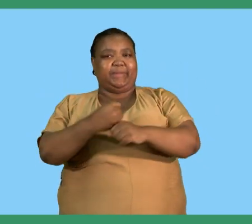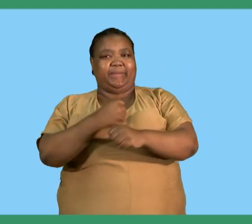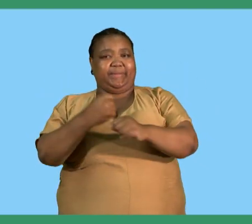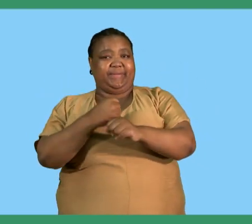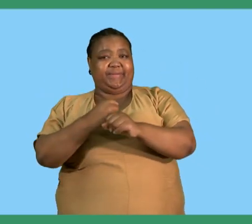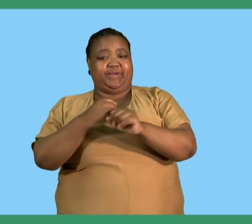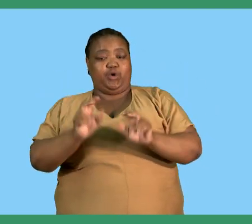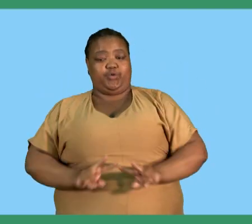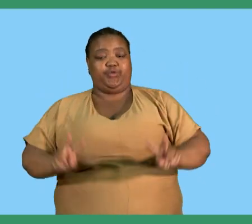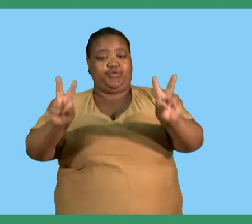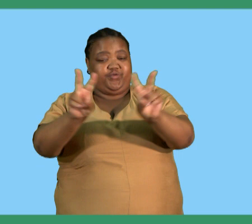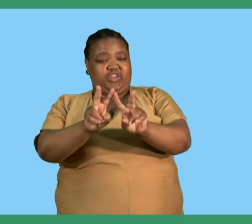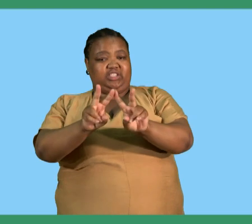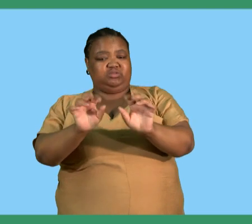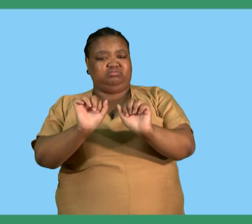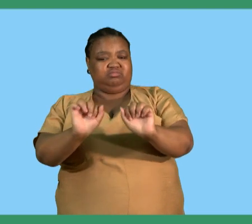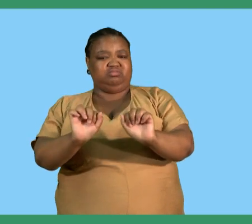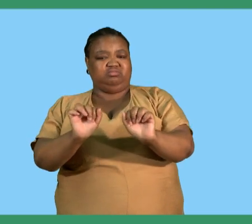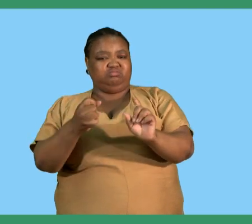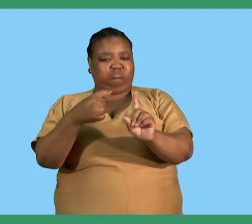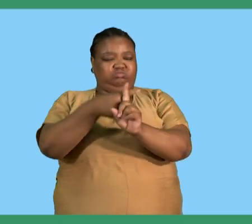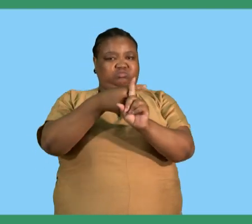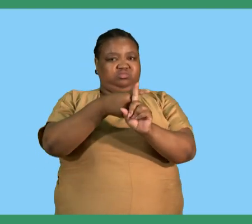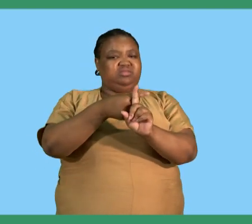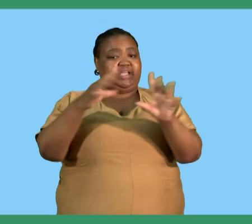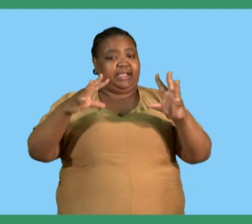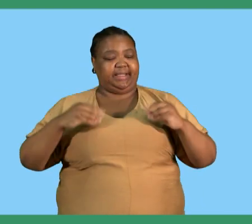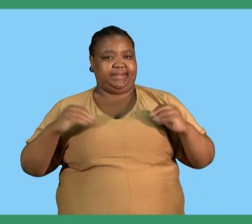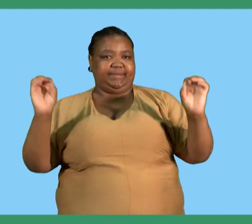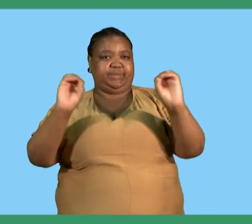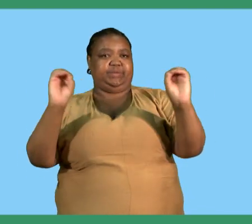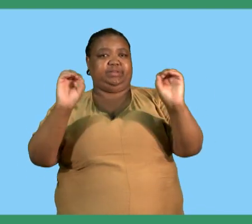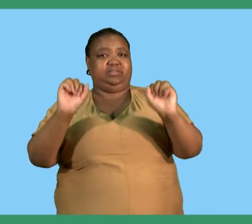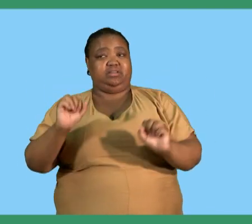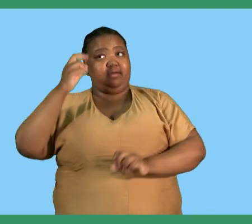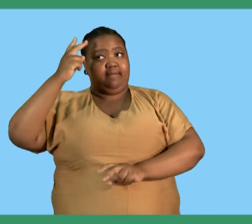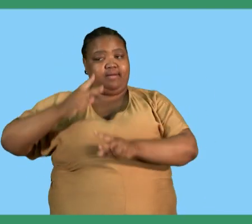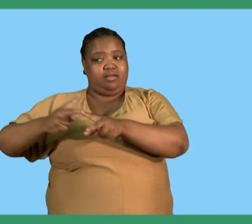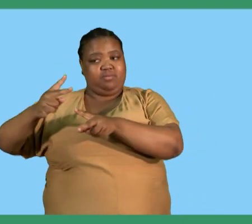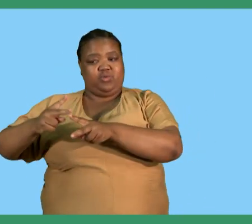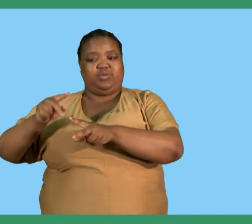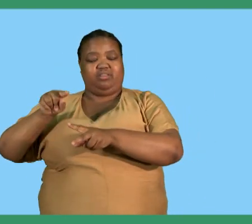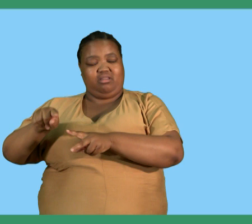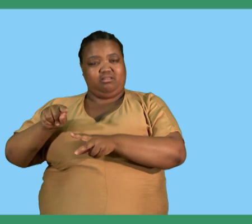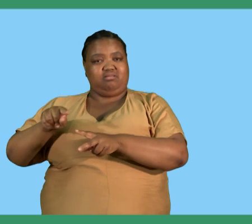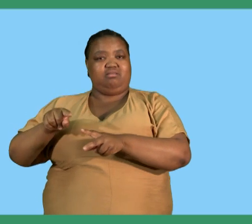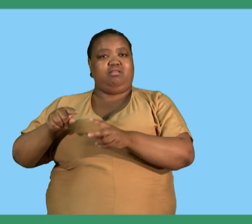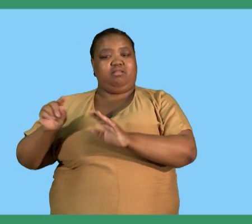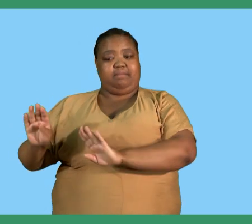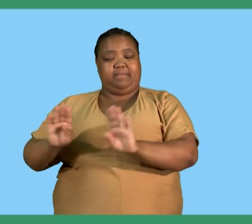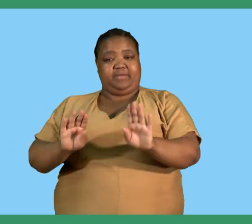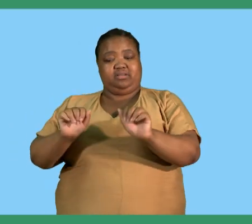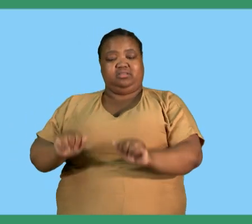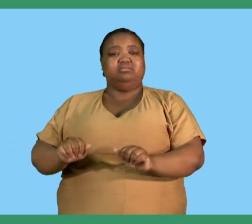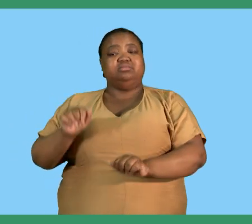different set of values of what is morally acceptable. Then we've got unprofessional behavior. It refers to when